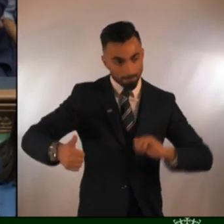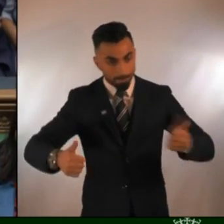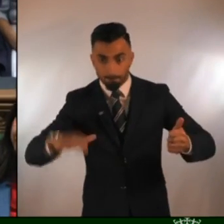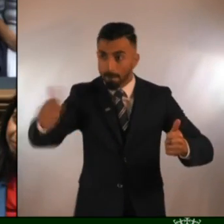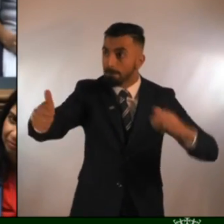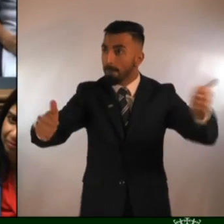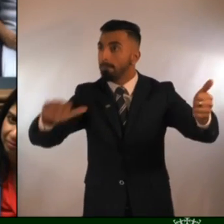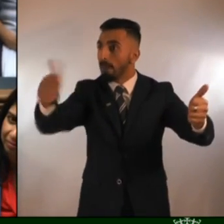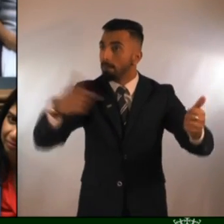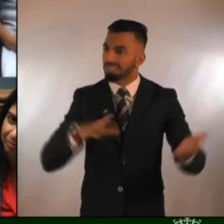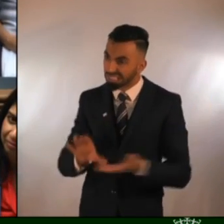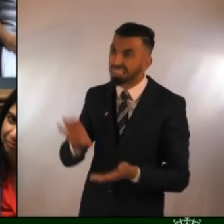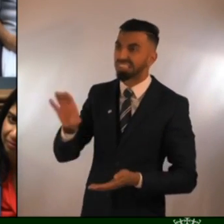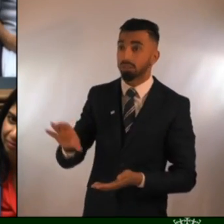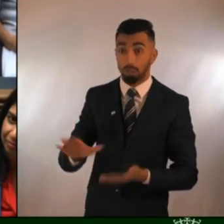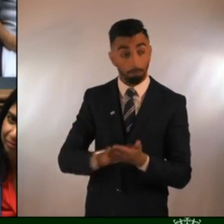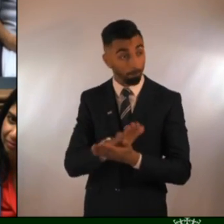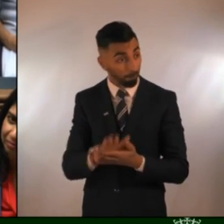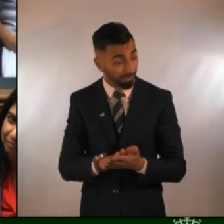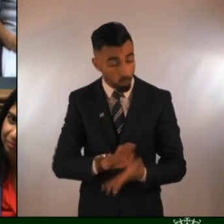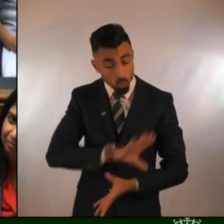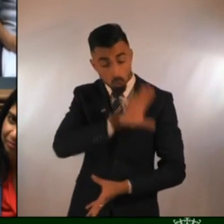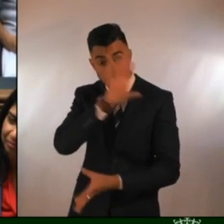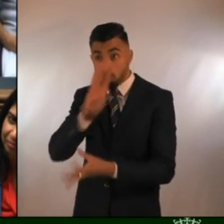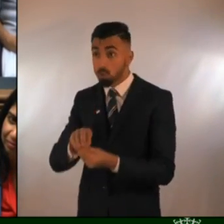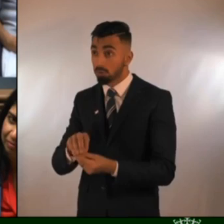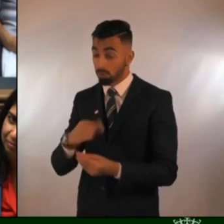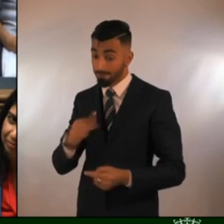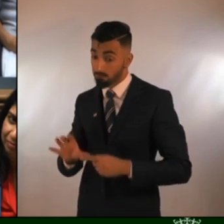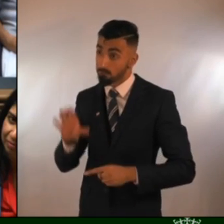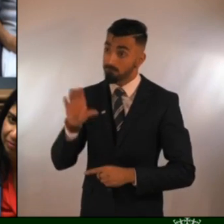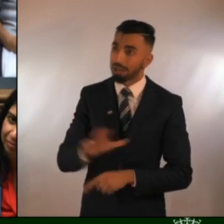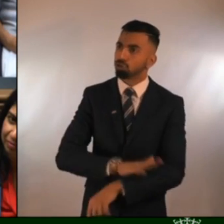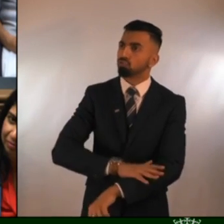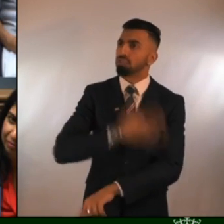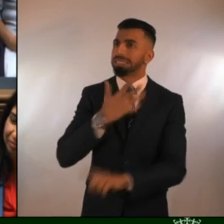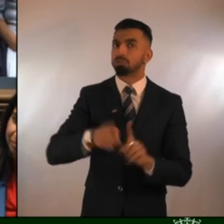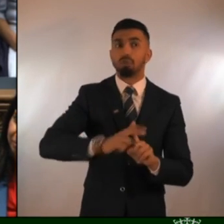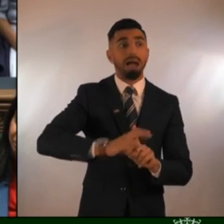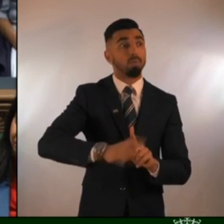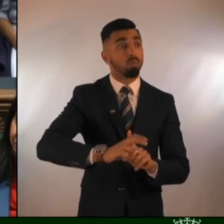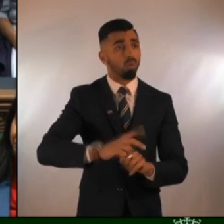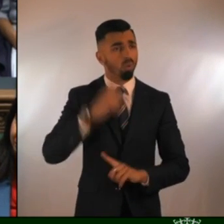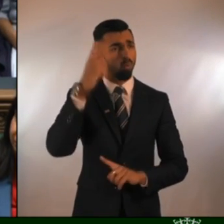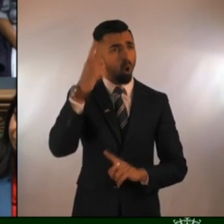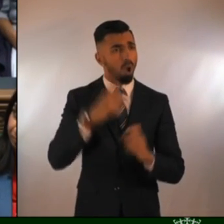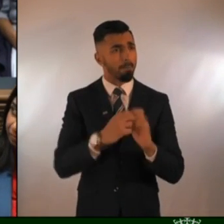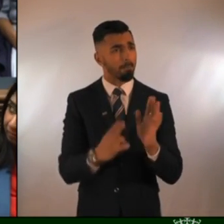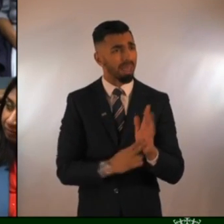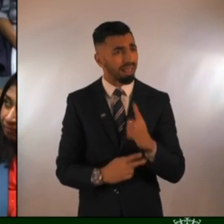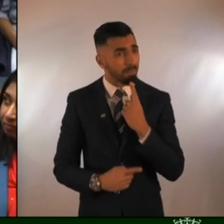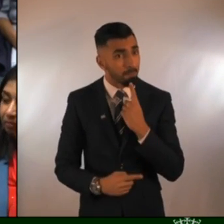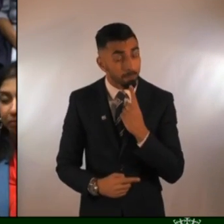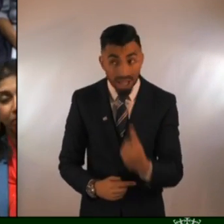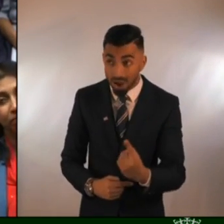together, this budget invests £1 billion in green transport solutions. Madam Deputy Speaker, many members around this